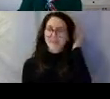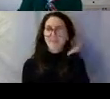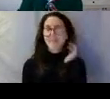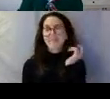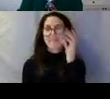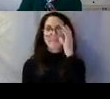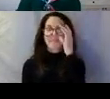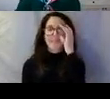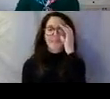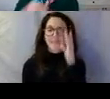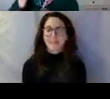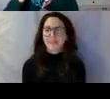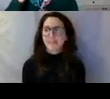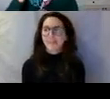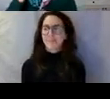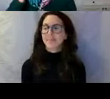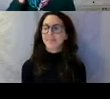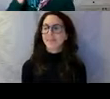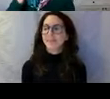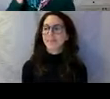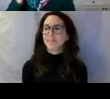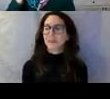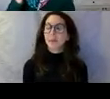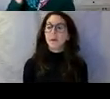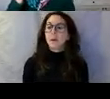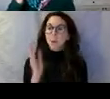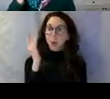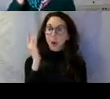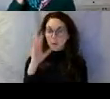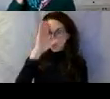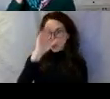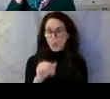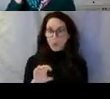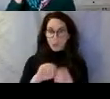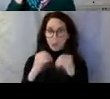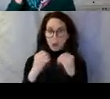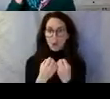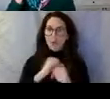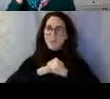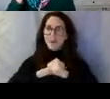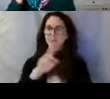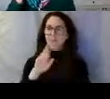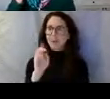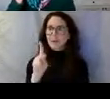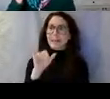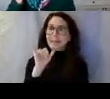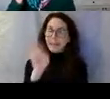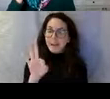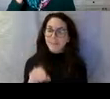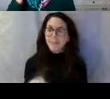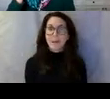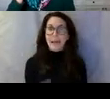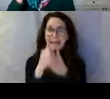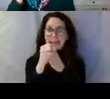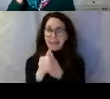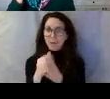for that. Not the least of which is like you could actually insulate your organization from risk a lot more when you're spreading out who the leadership